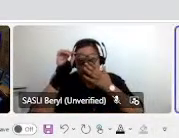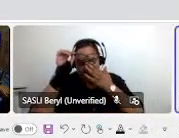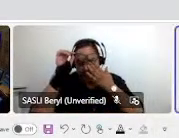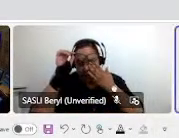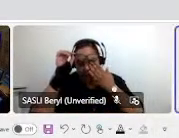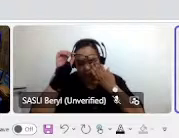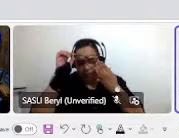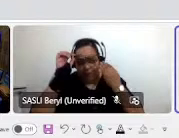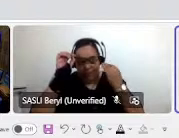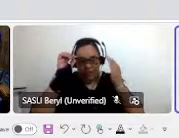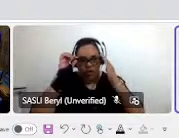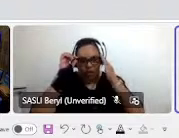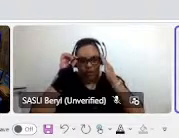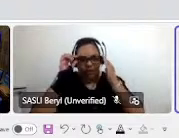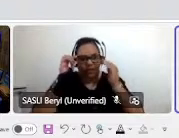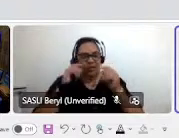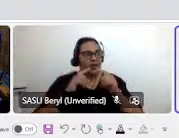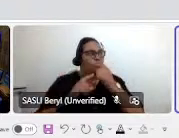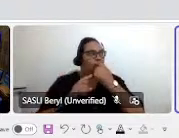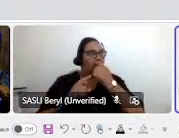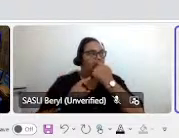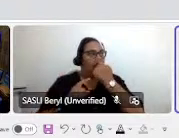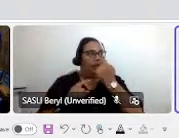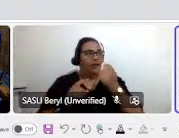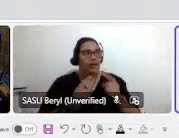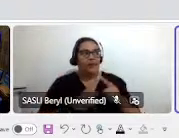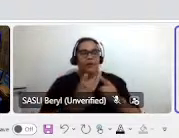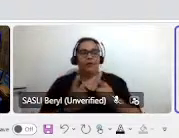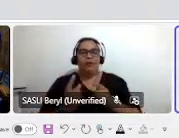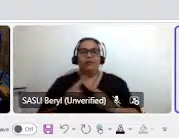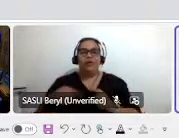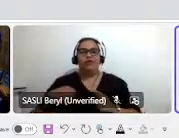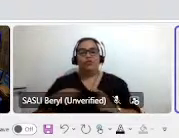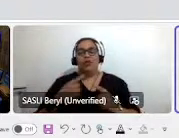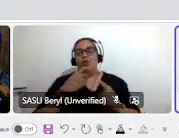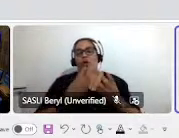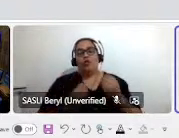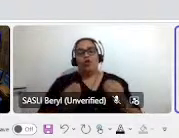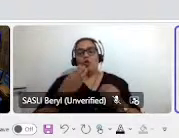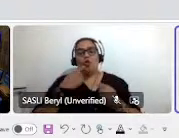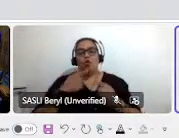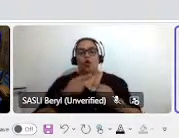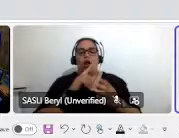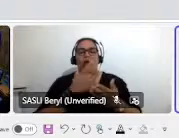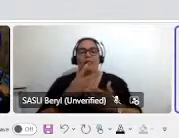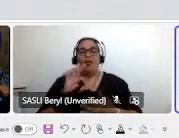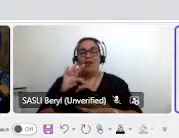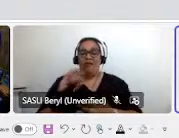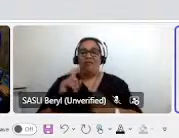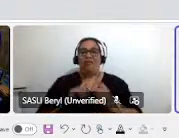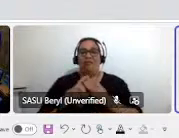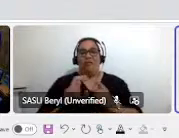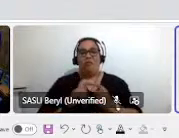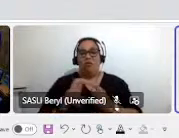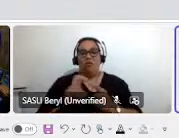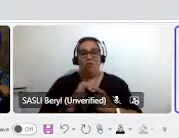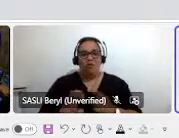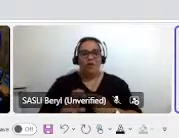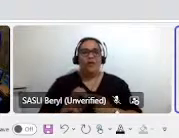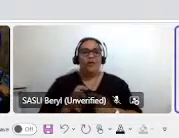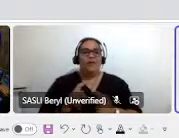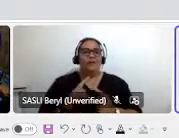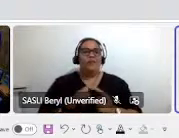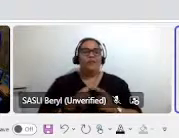and perhaps it's because I was one of those little kids that literally went to the library every day. I was fortunate enough to